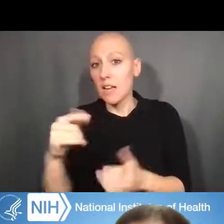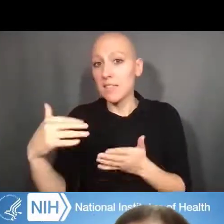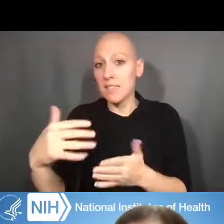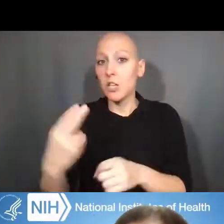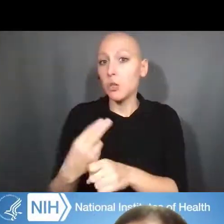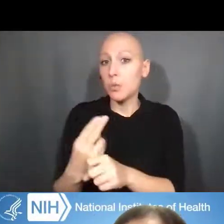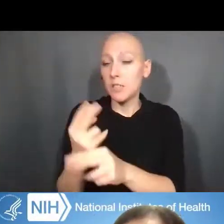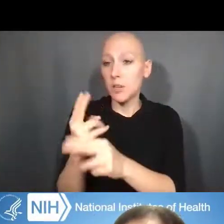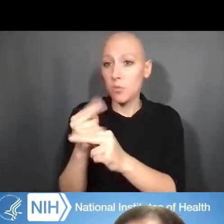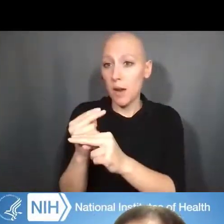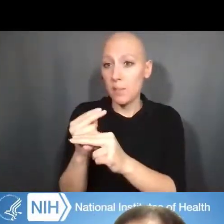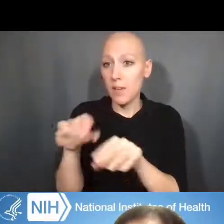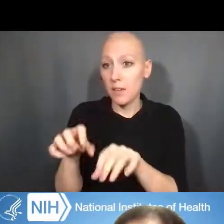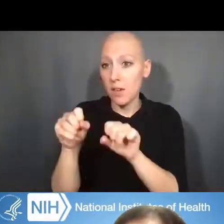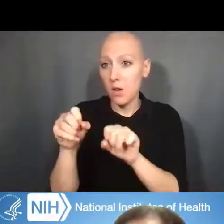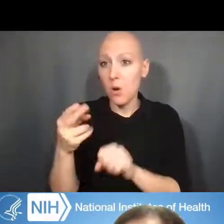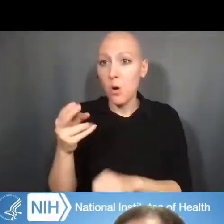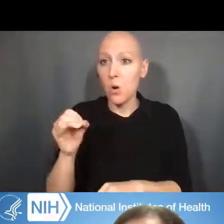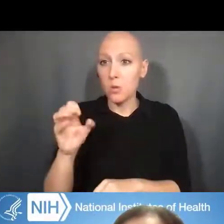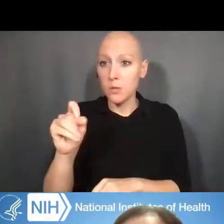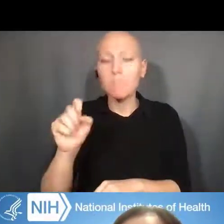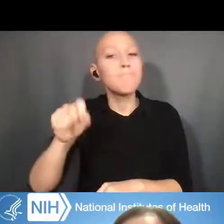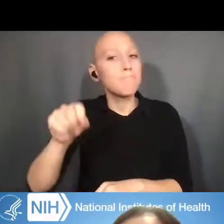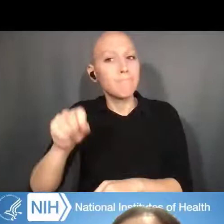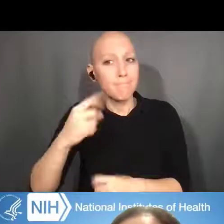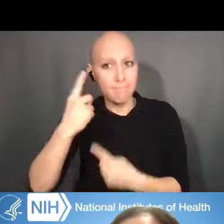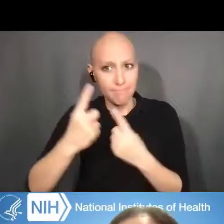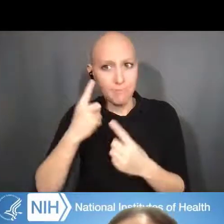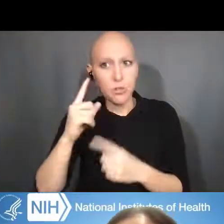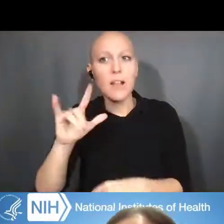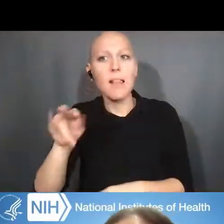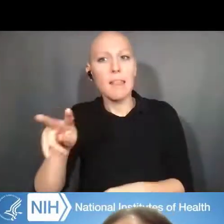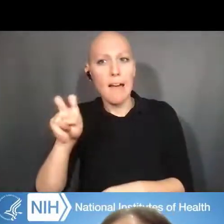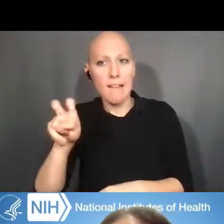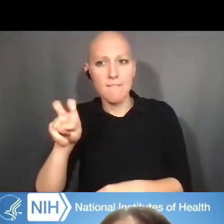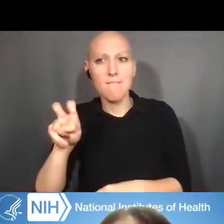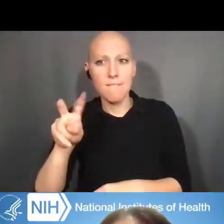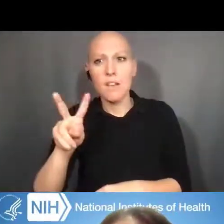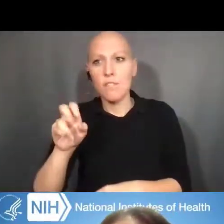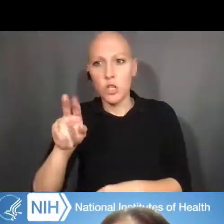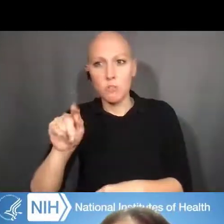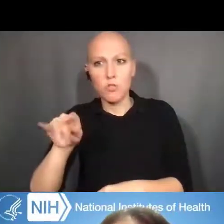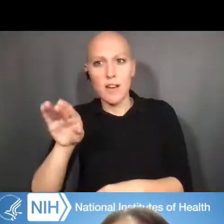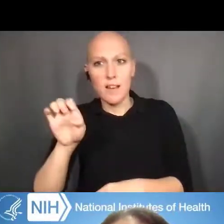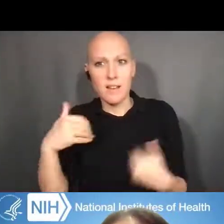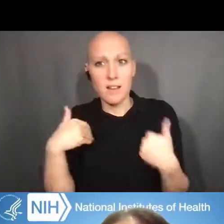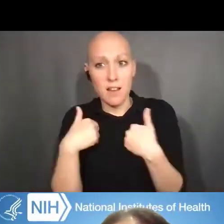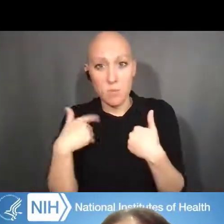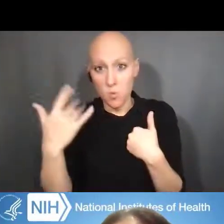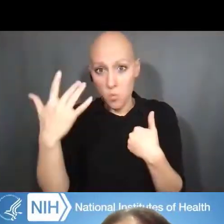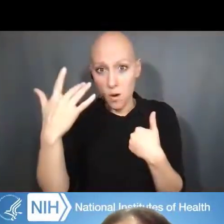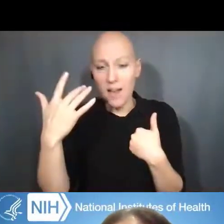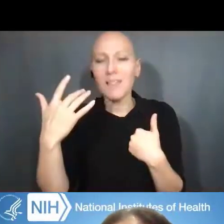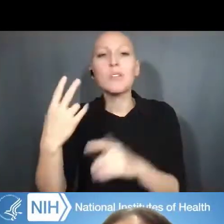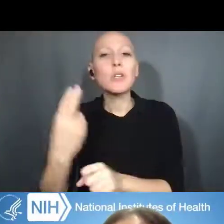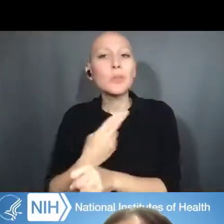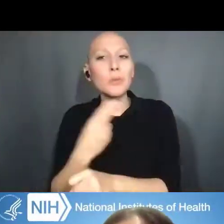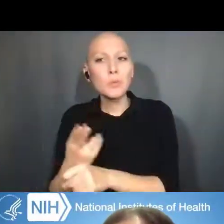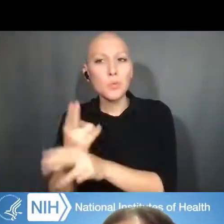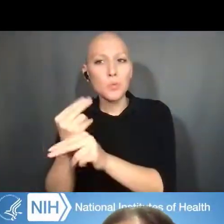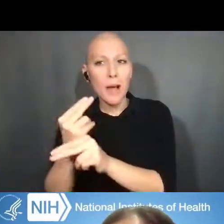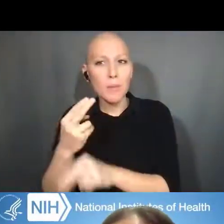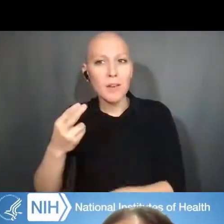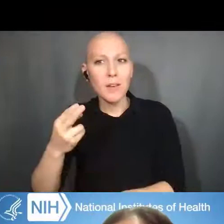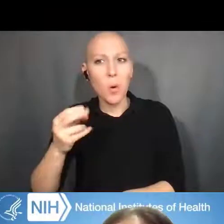be considered live vertebrate animal because of the use of the rabbit host, which is a vertebrate animal. So